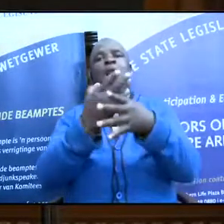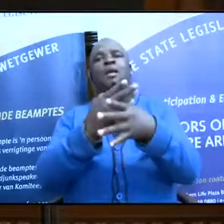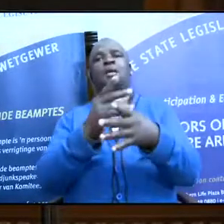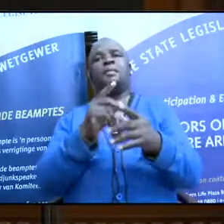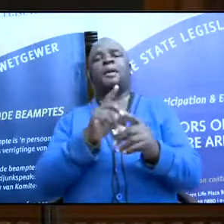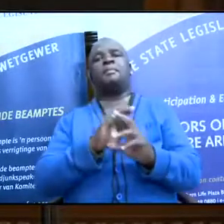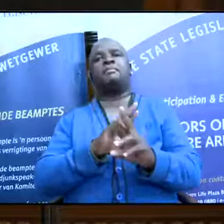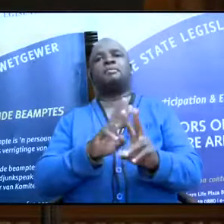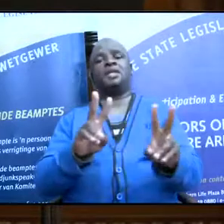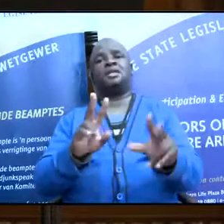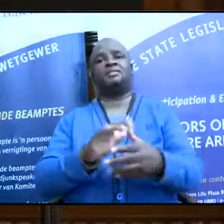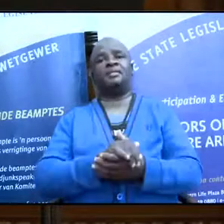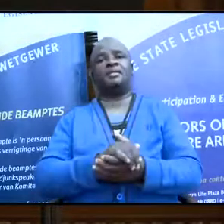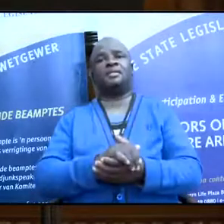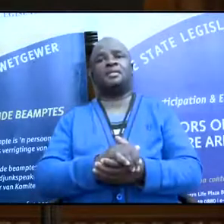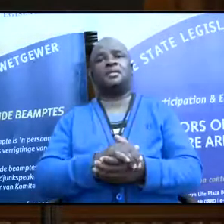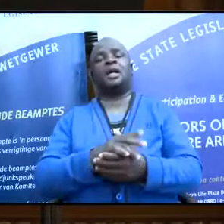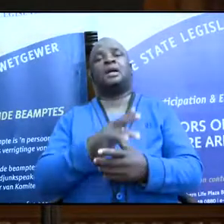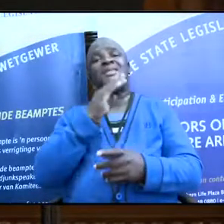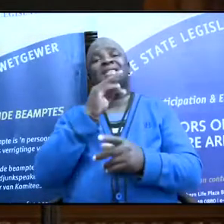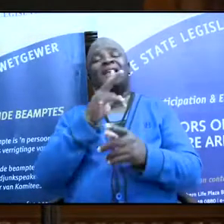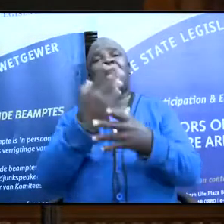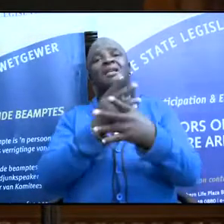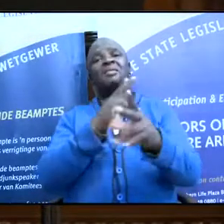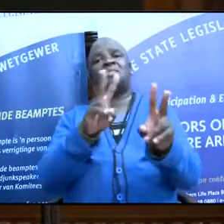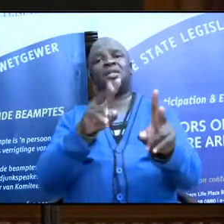by maintaining labor peace or stakeholders